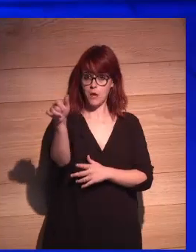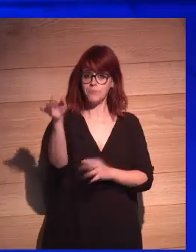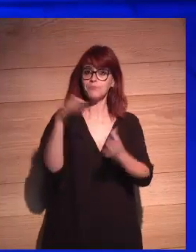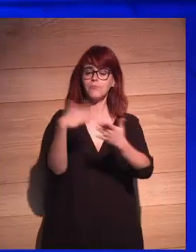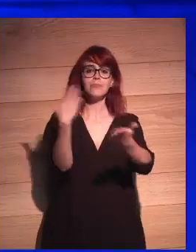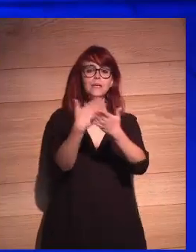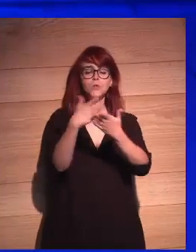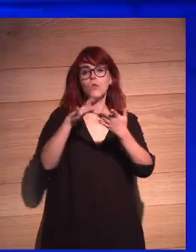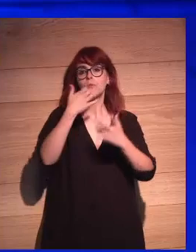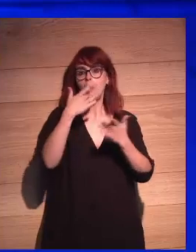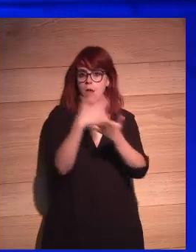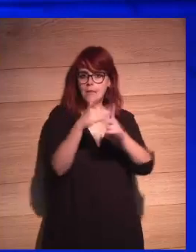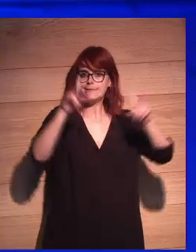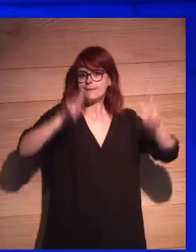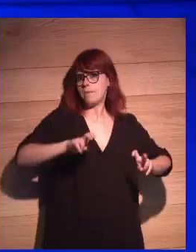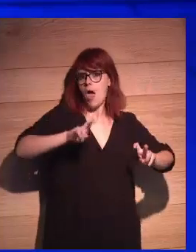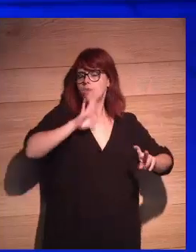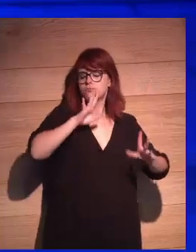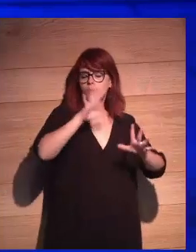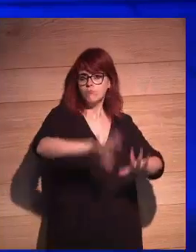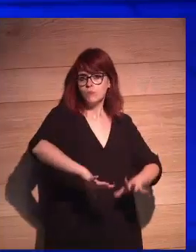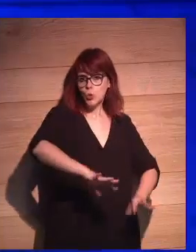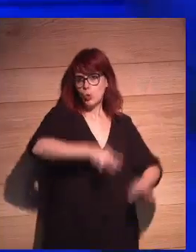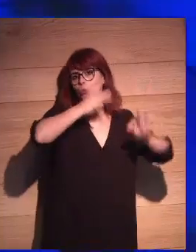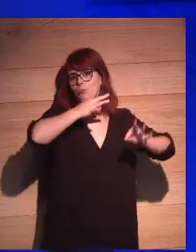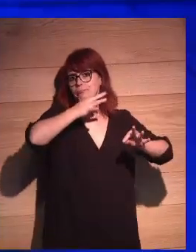teach children about history. So